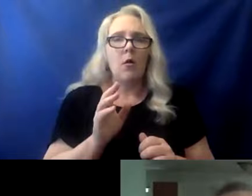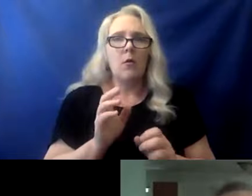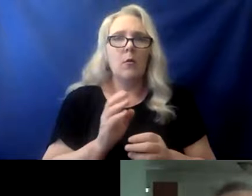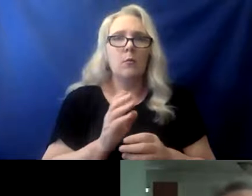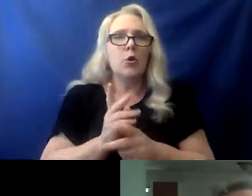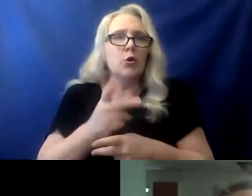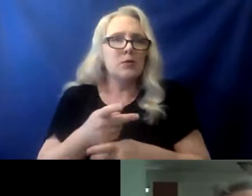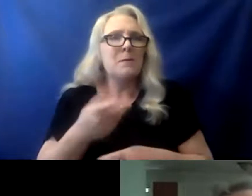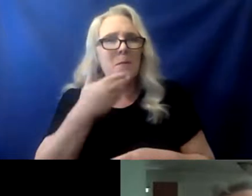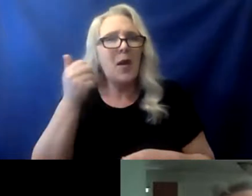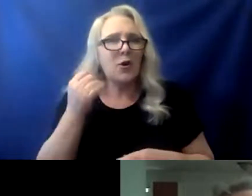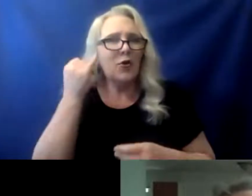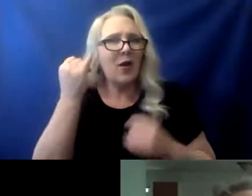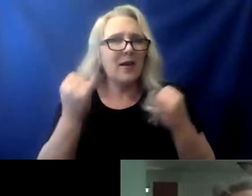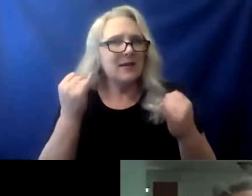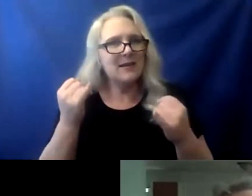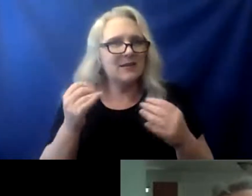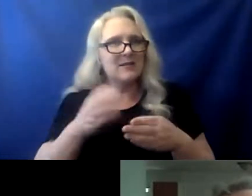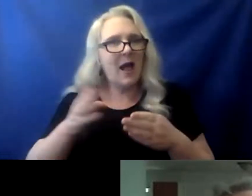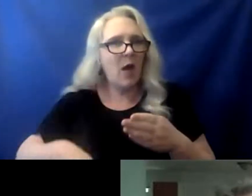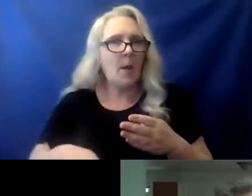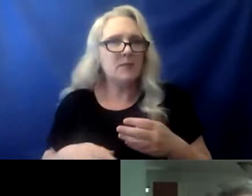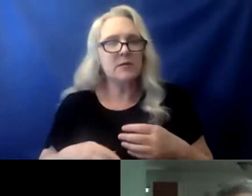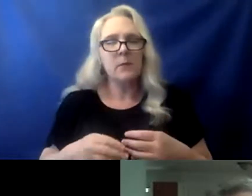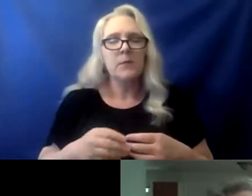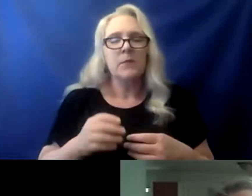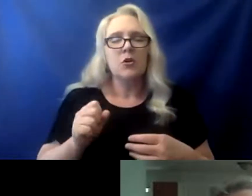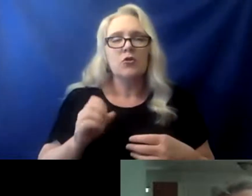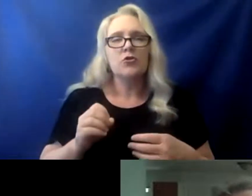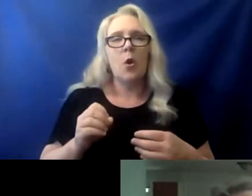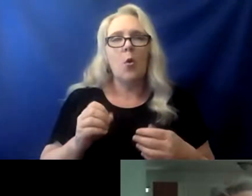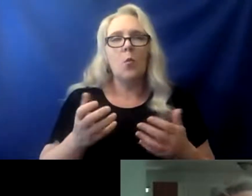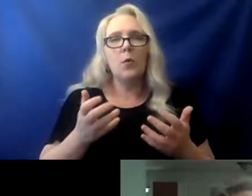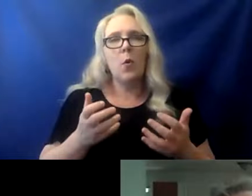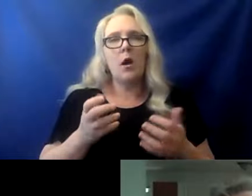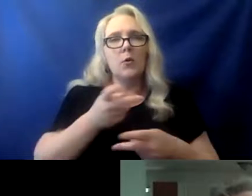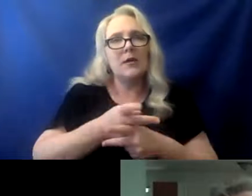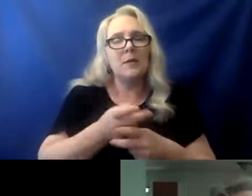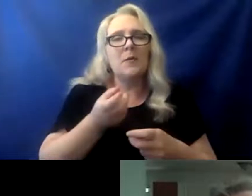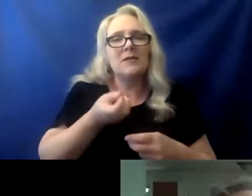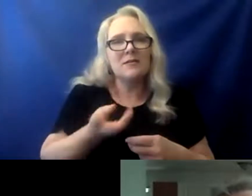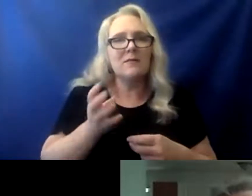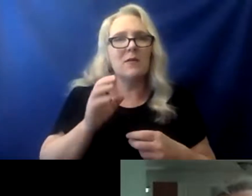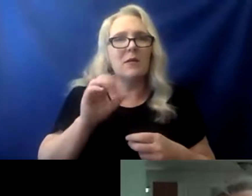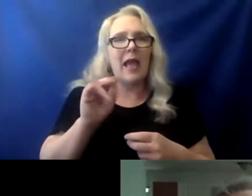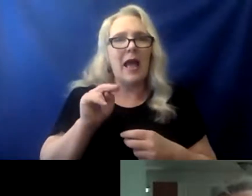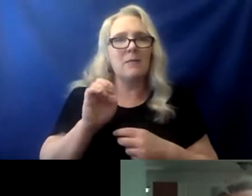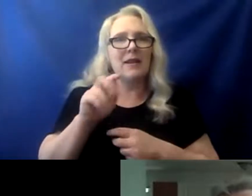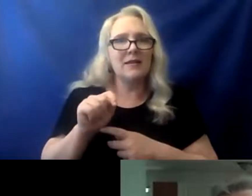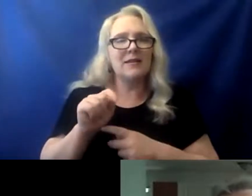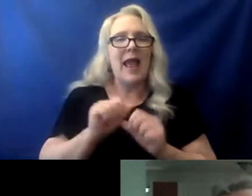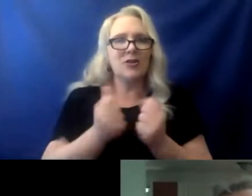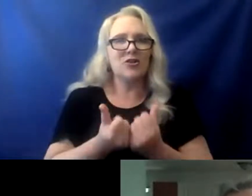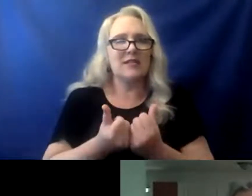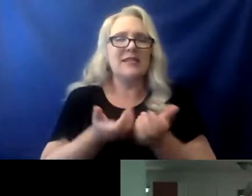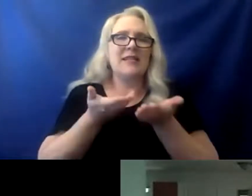So I just put that out there. Anything we can do to try to keep multiple cabinet agencies at the table, to me, would be very